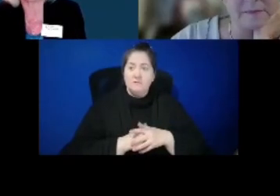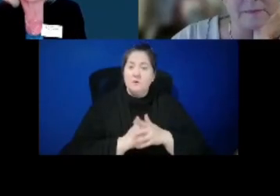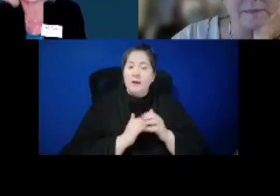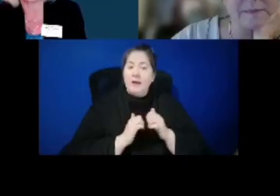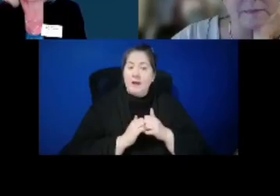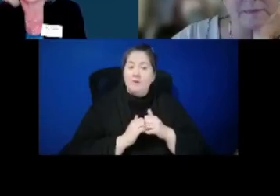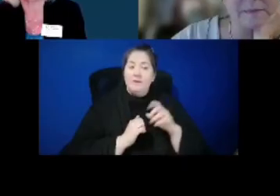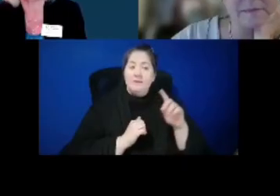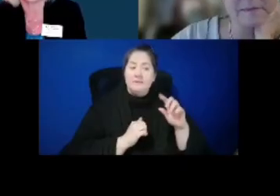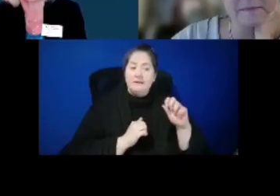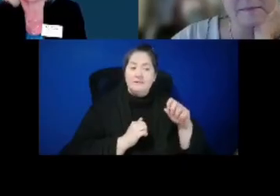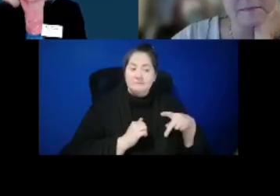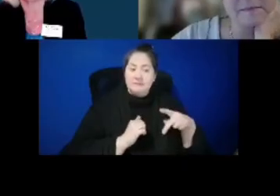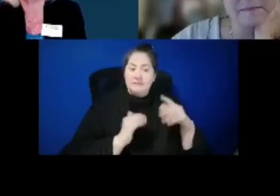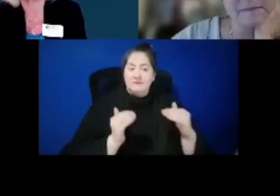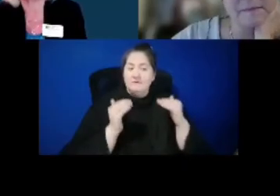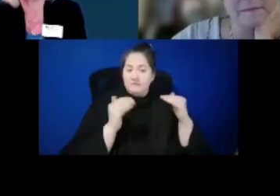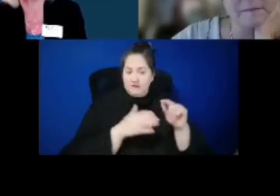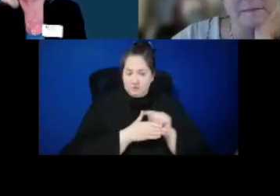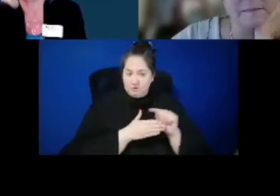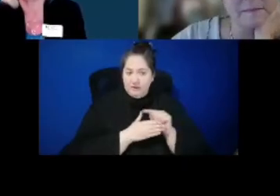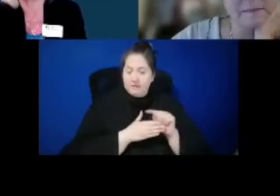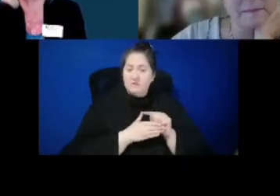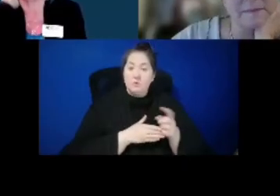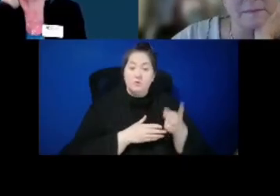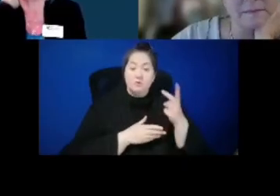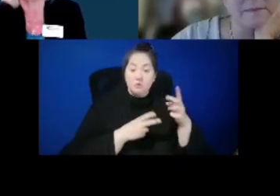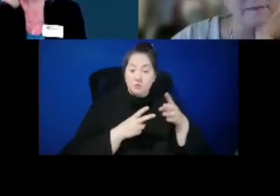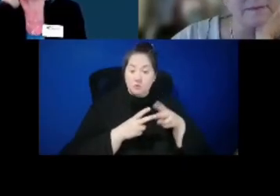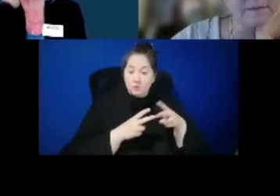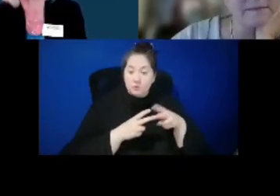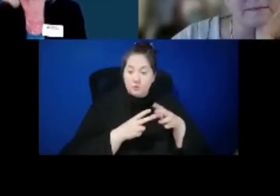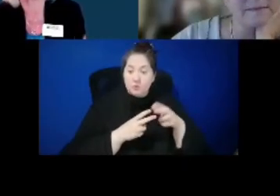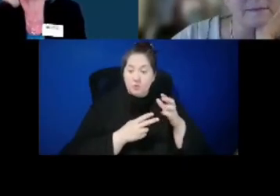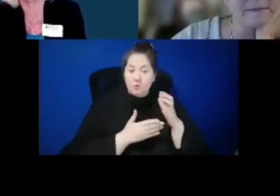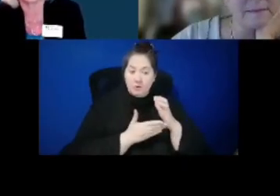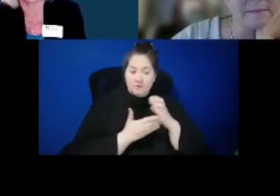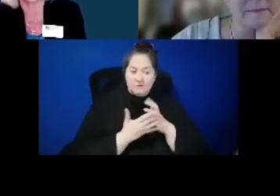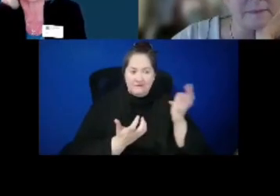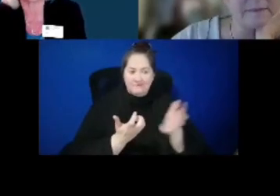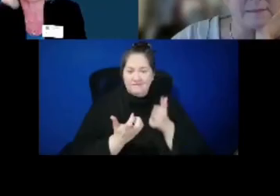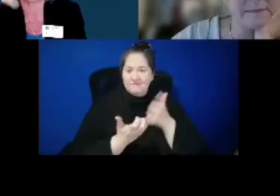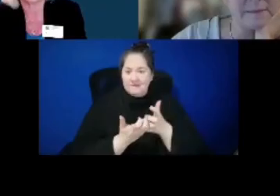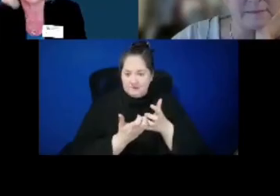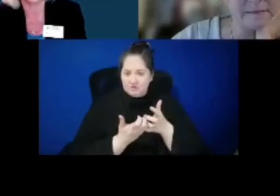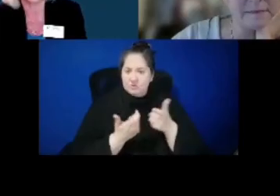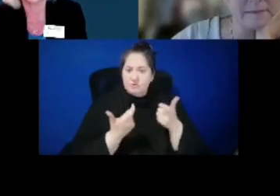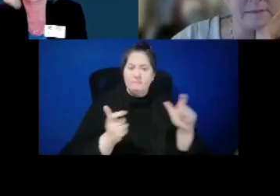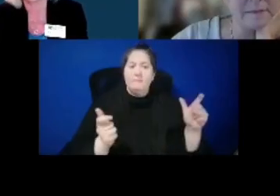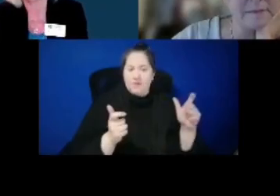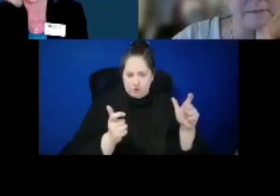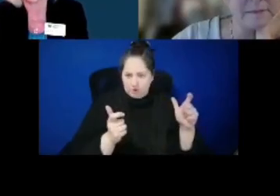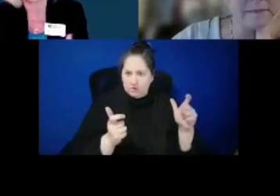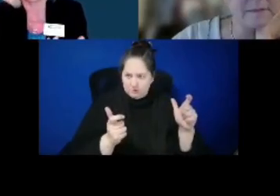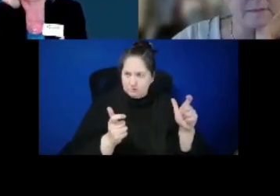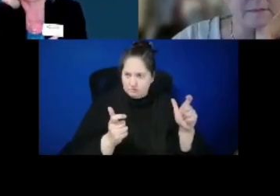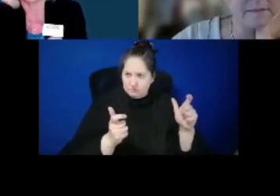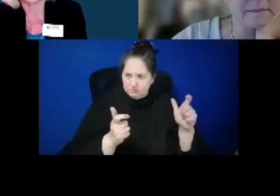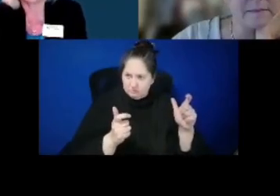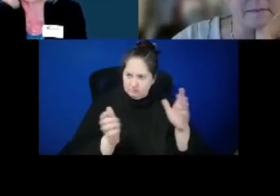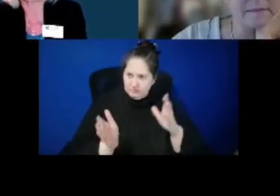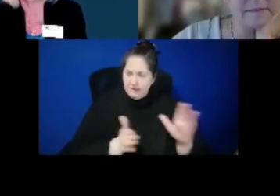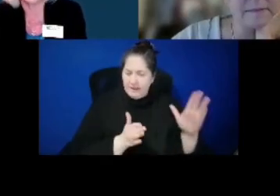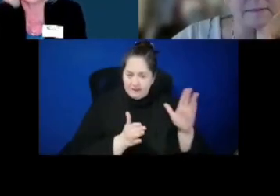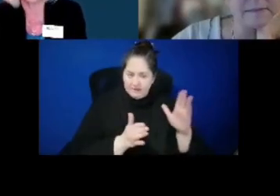that DSP advanced training, those 2 courses fit into the larger picture. So